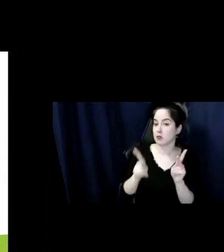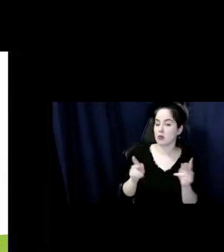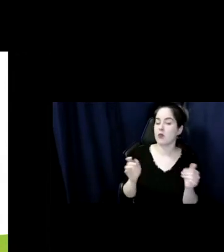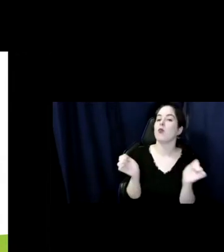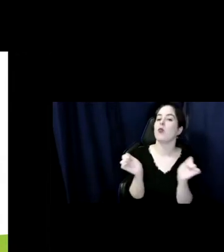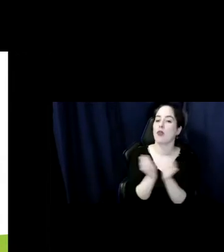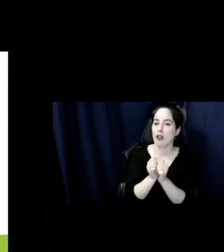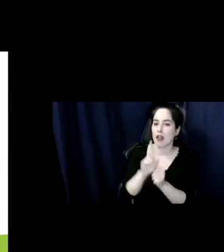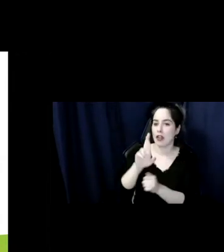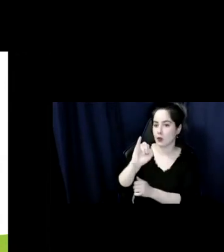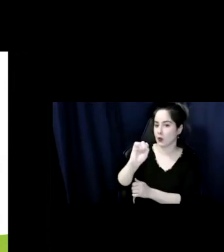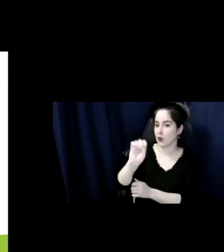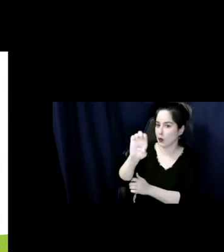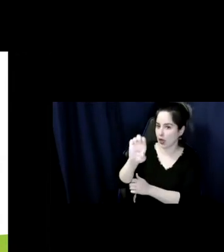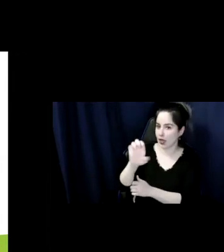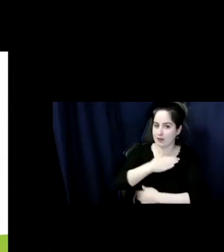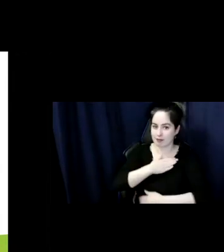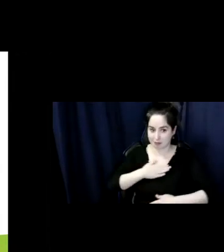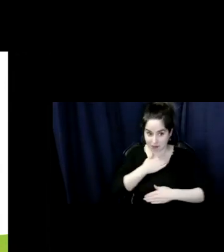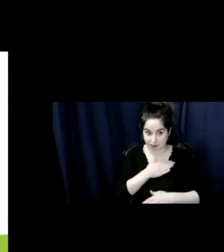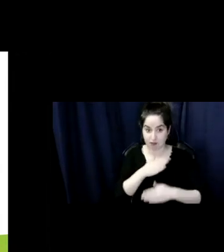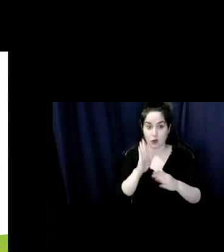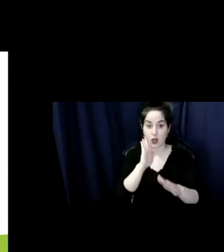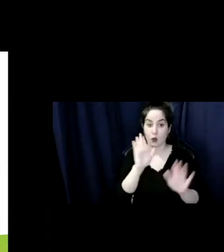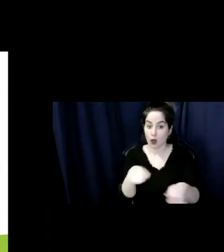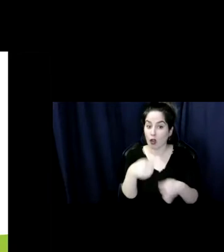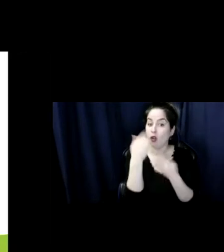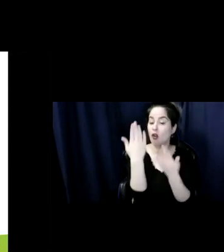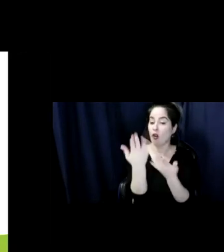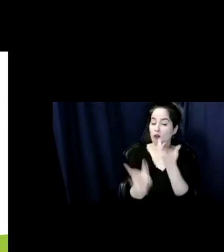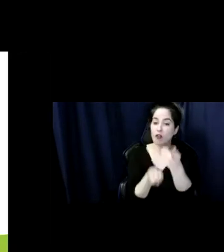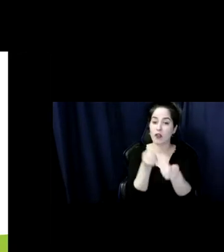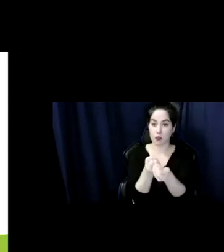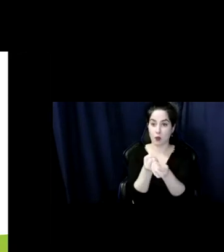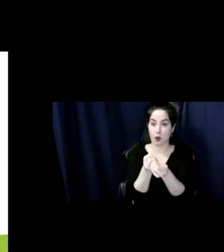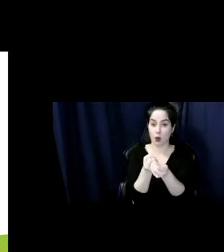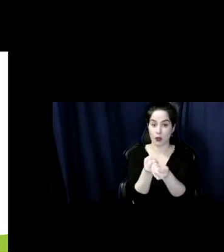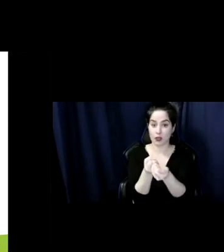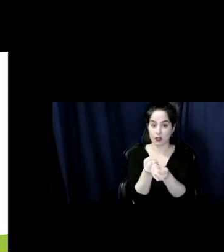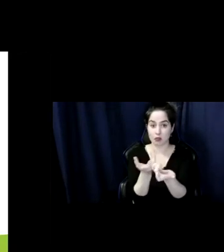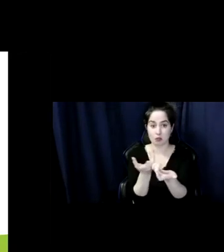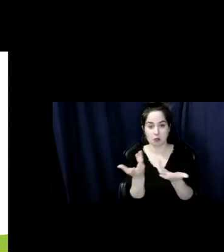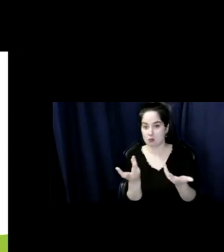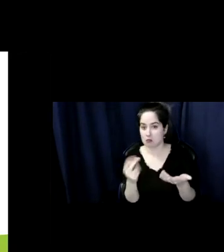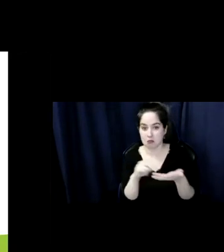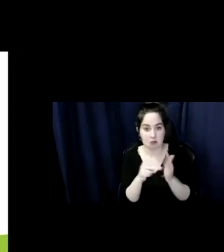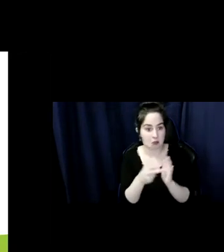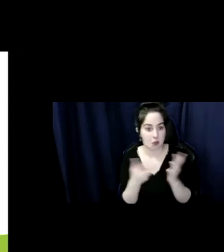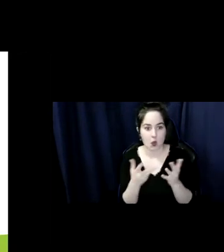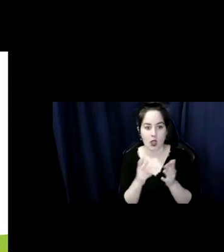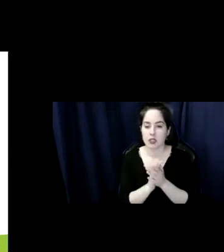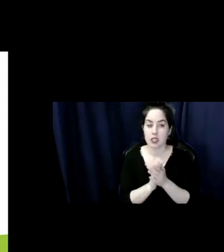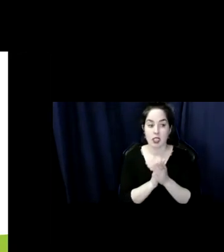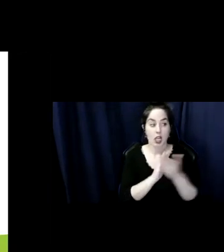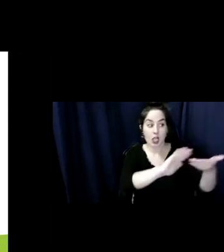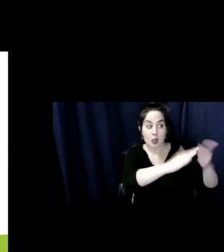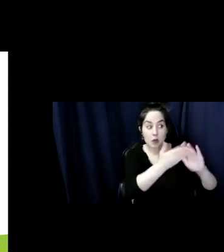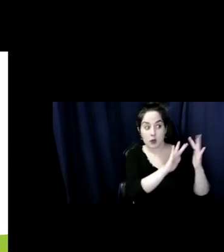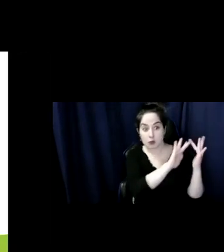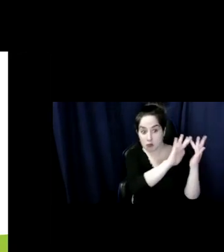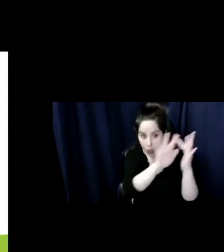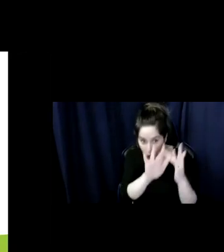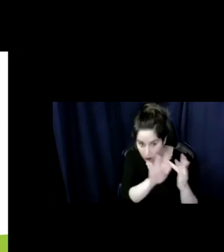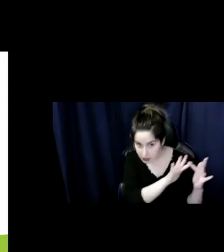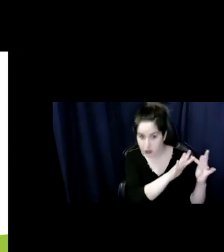Parks offers support to grants recipients that includes help with community outreach and creating